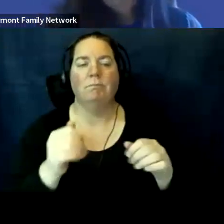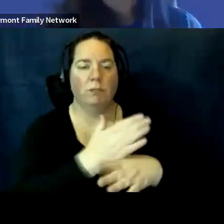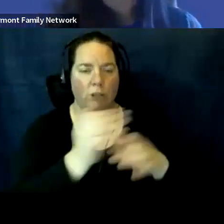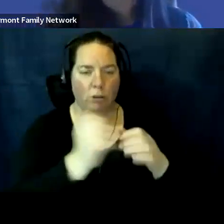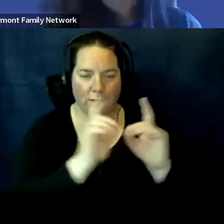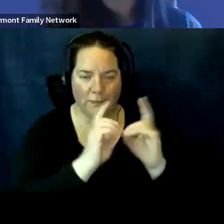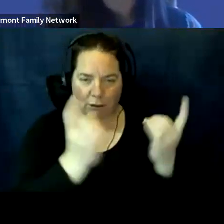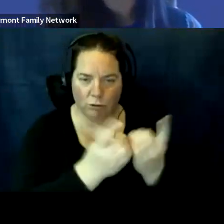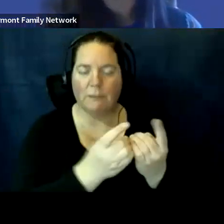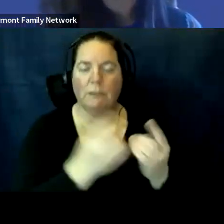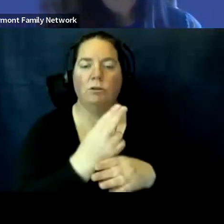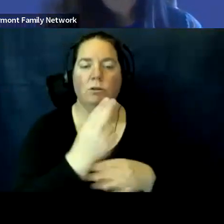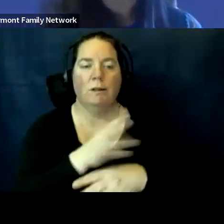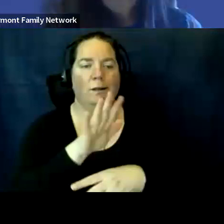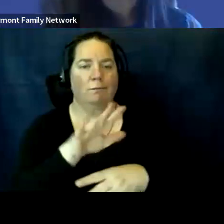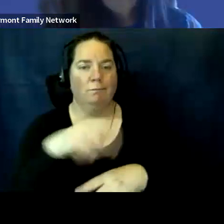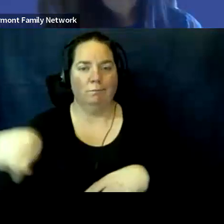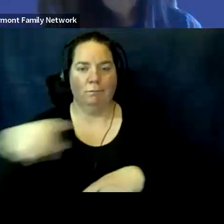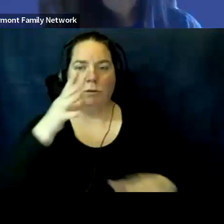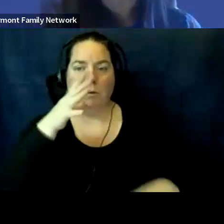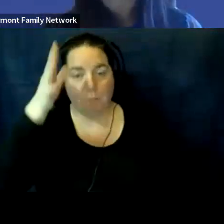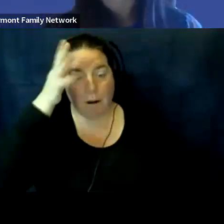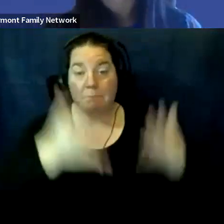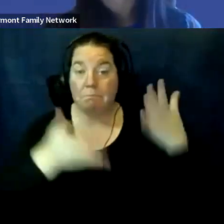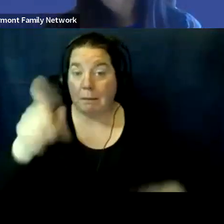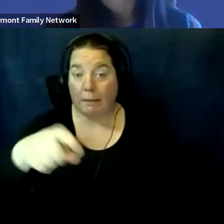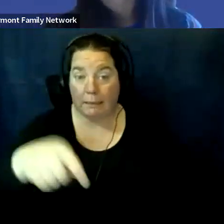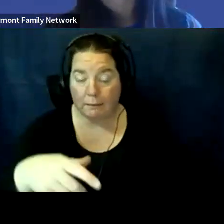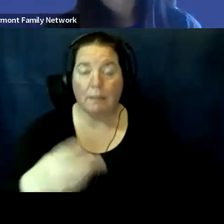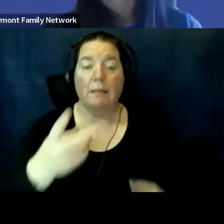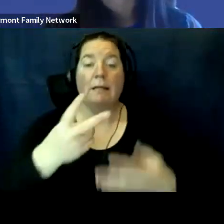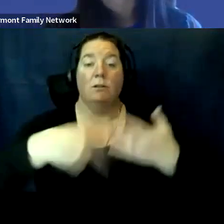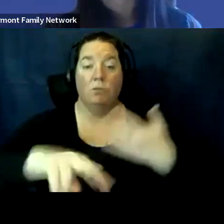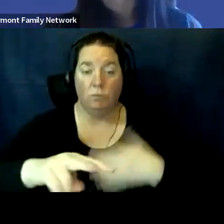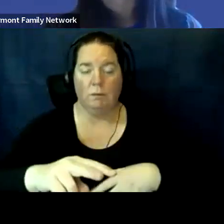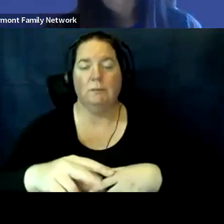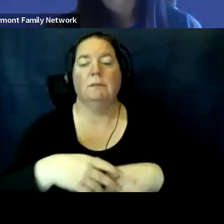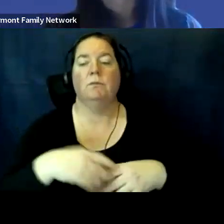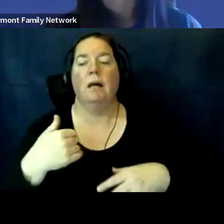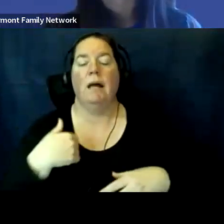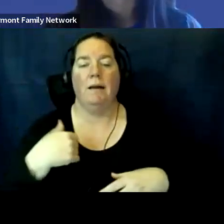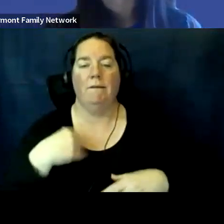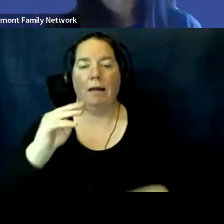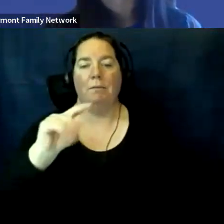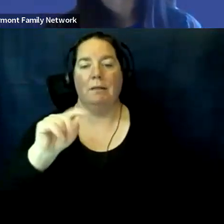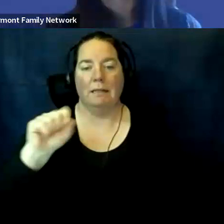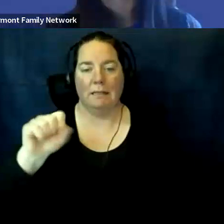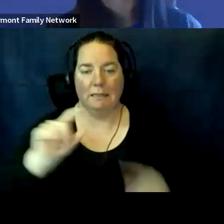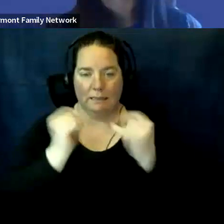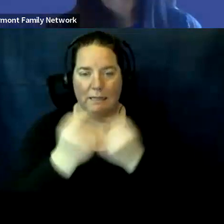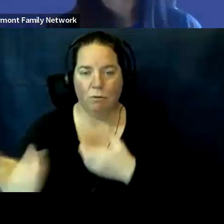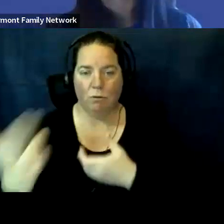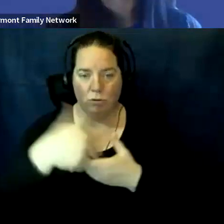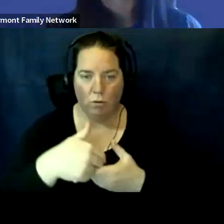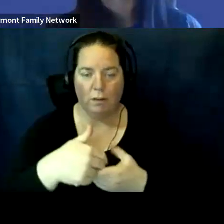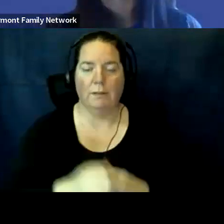just trying to take the lens of what you as parents might need. And then the week after that, we're going to have some folks from our MTSS team join us